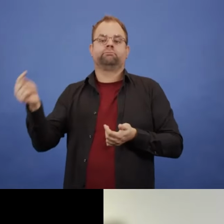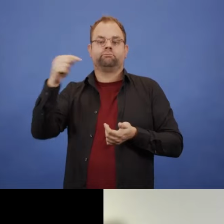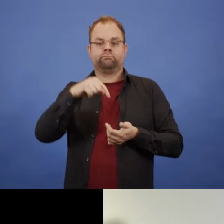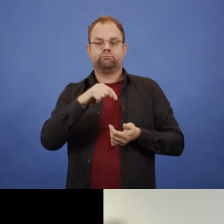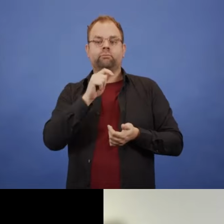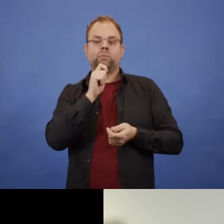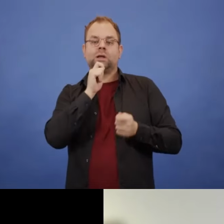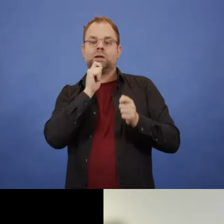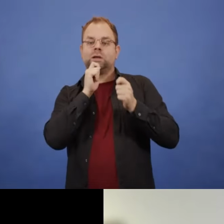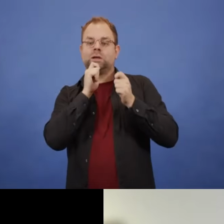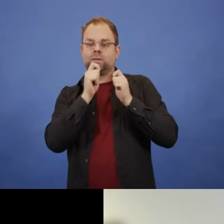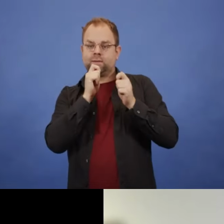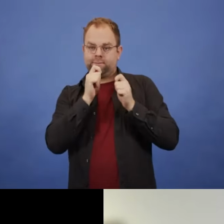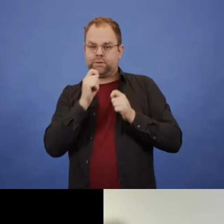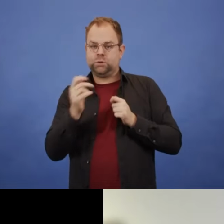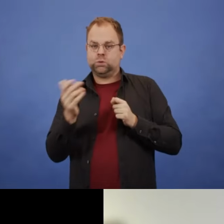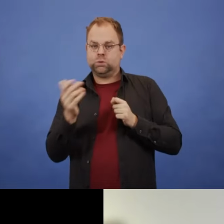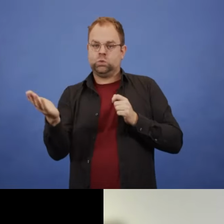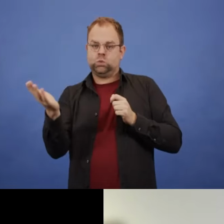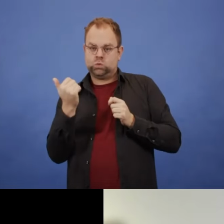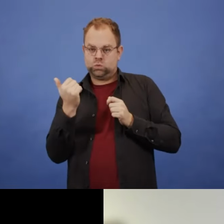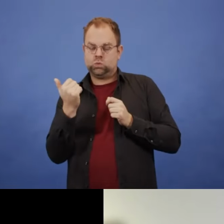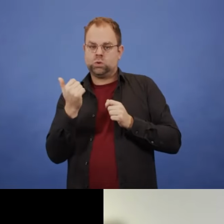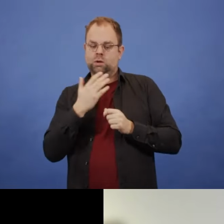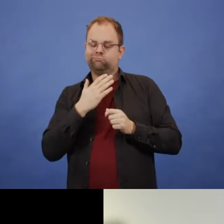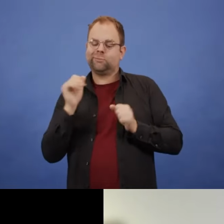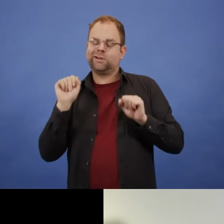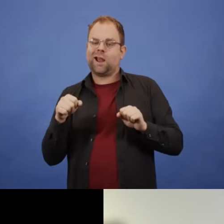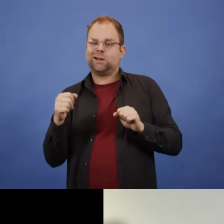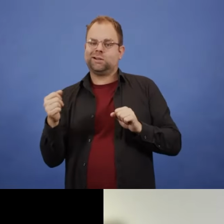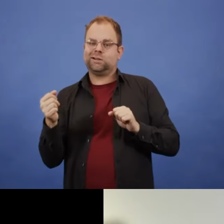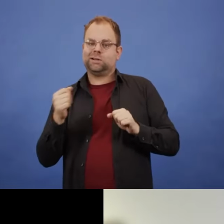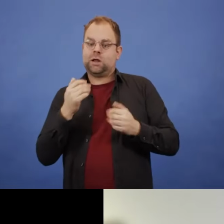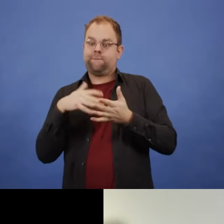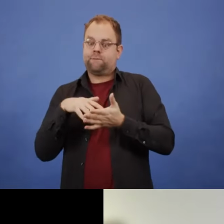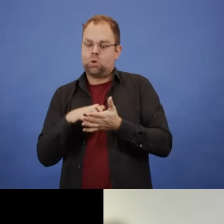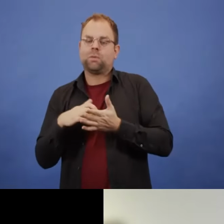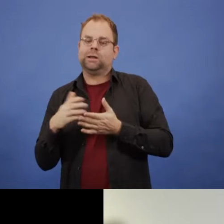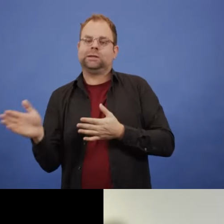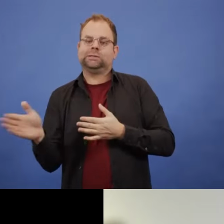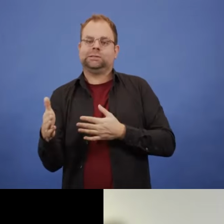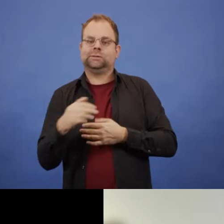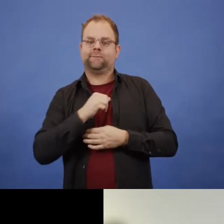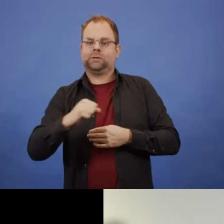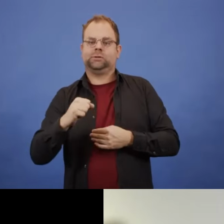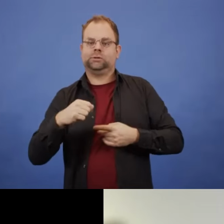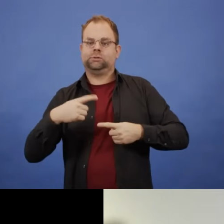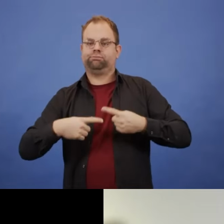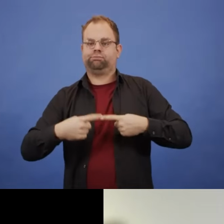be interviewed. What can we do? I understand. I hope my understanding is correct.